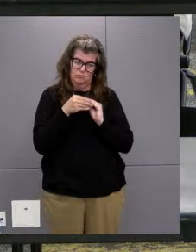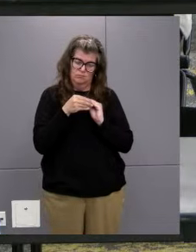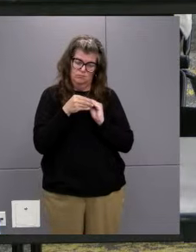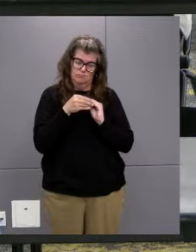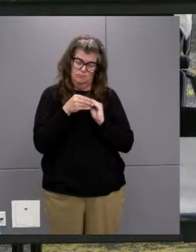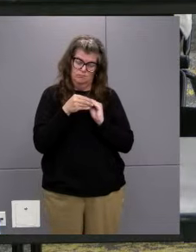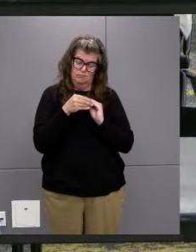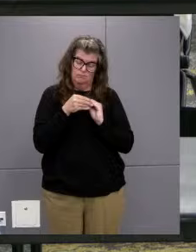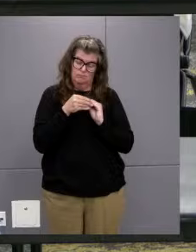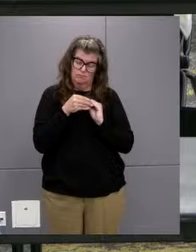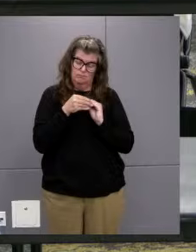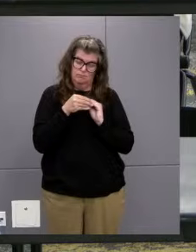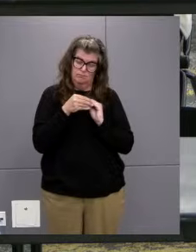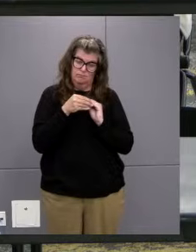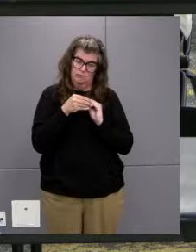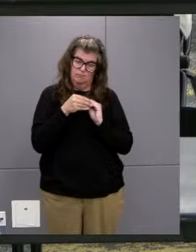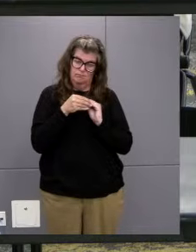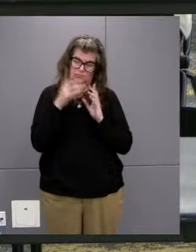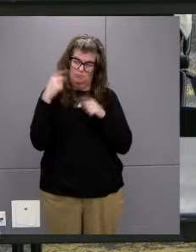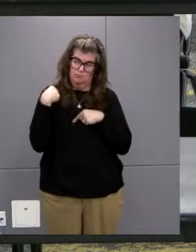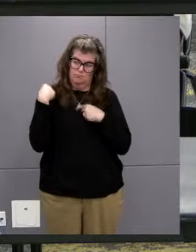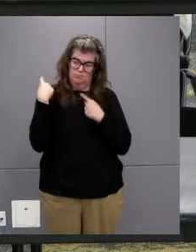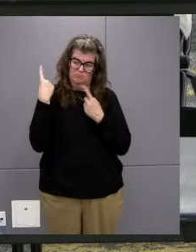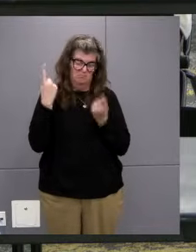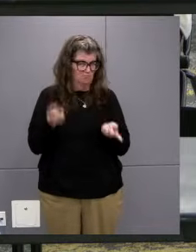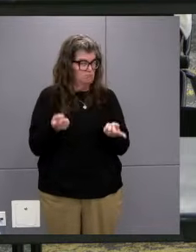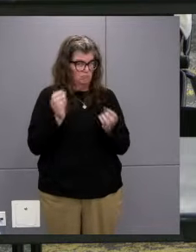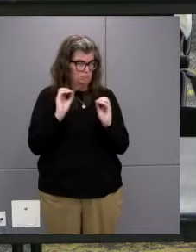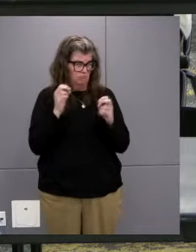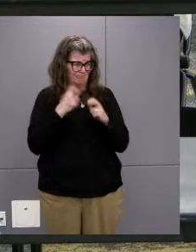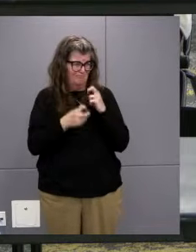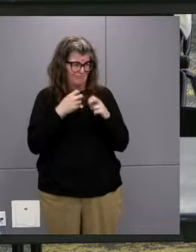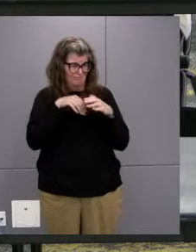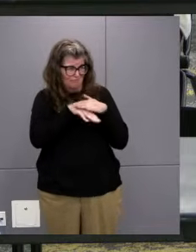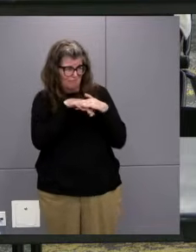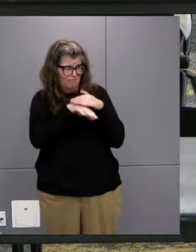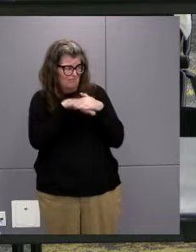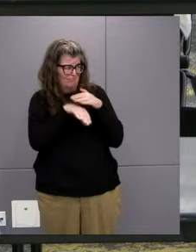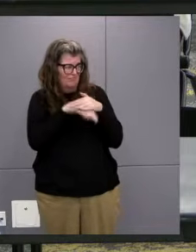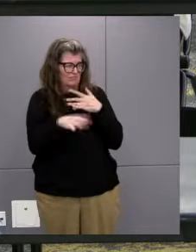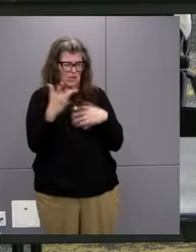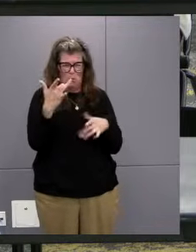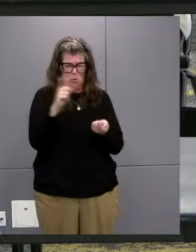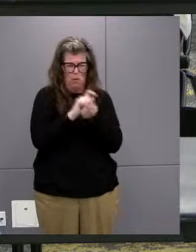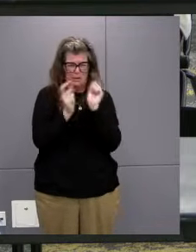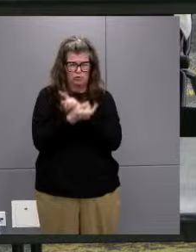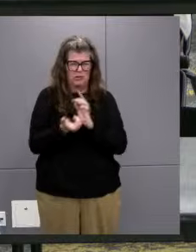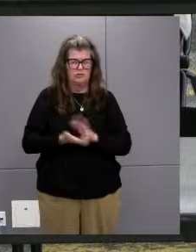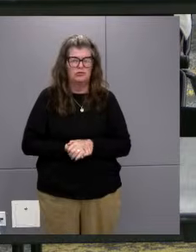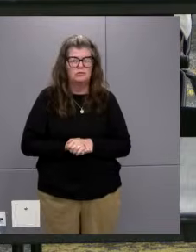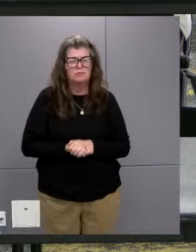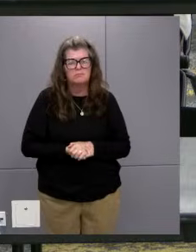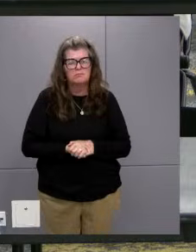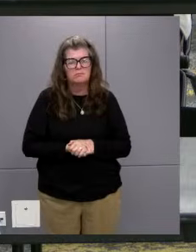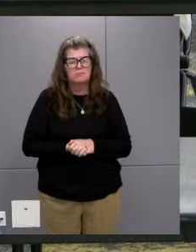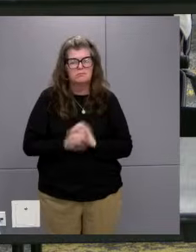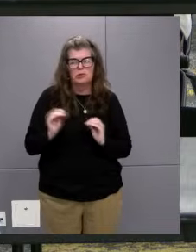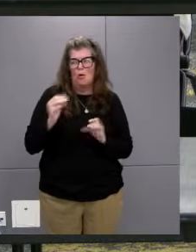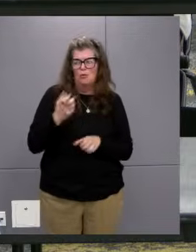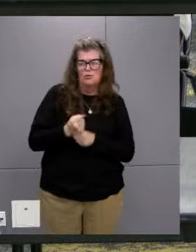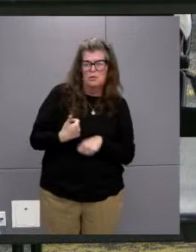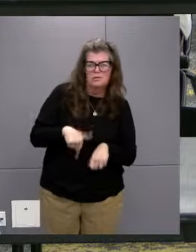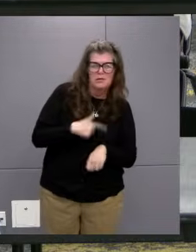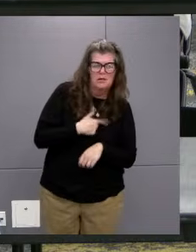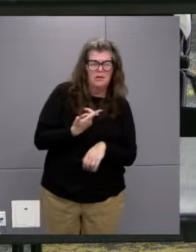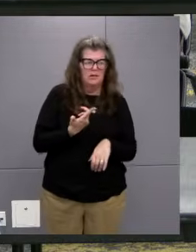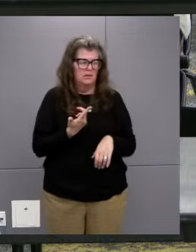So this whole time we haven't had that problem and we were able to get access. What has changed to make it to where there's no trust in us or to